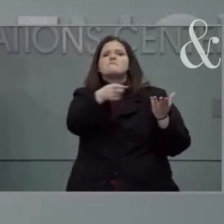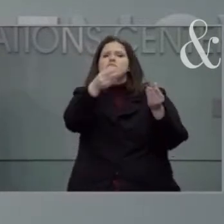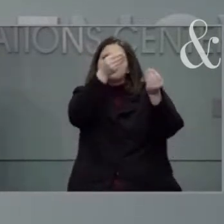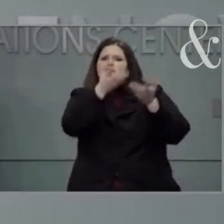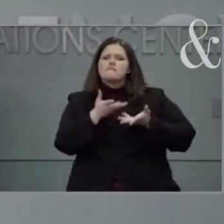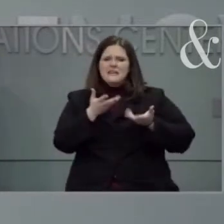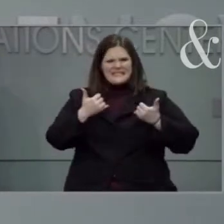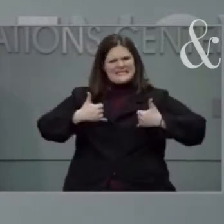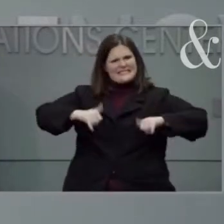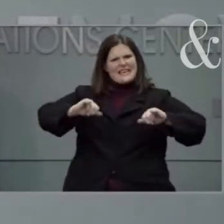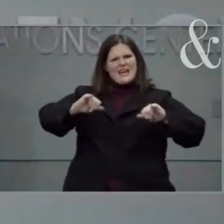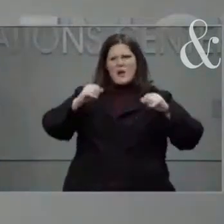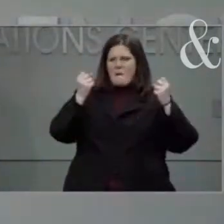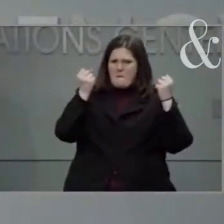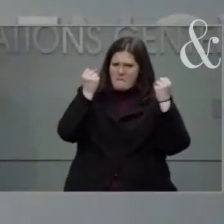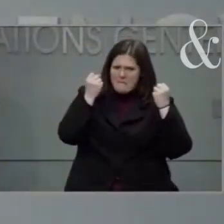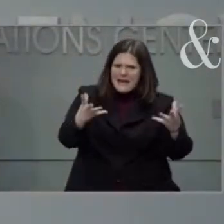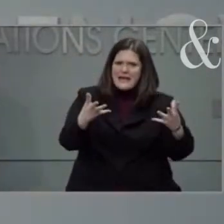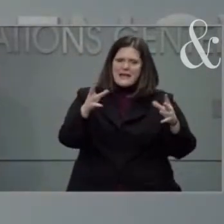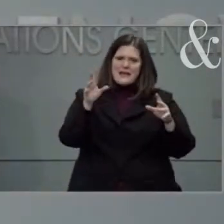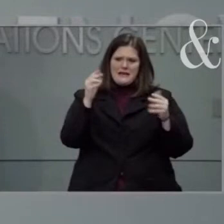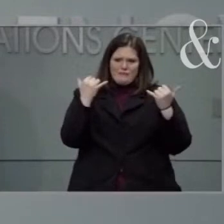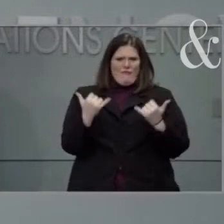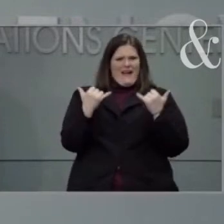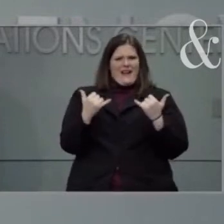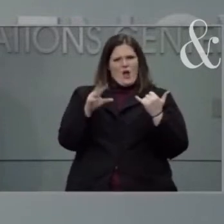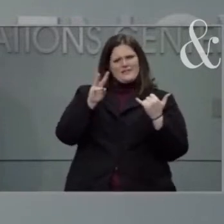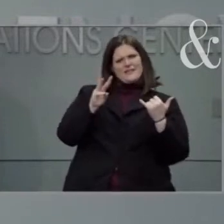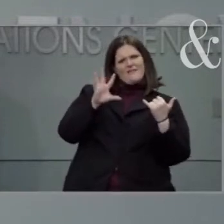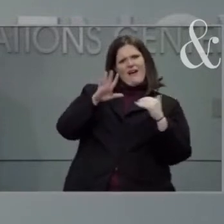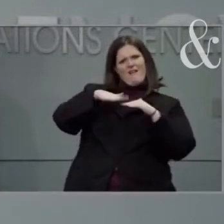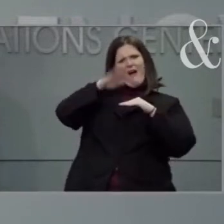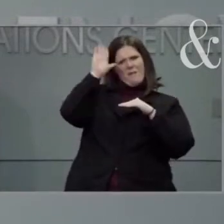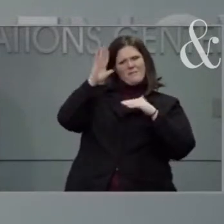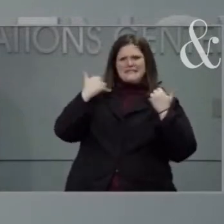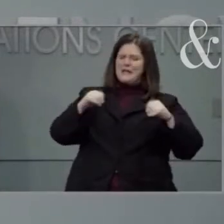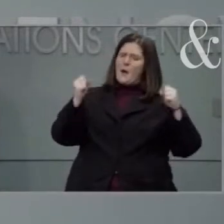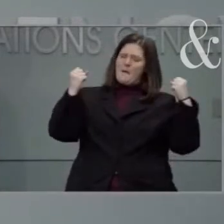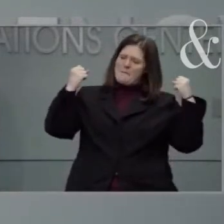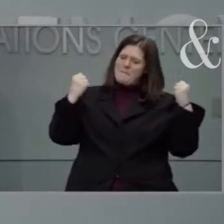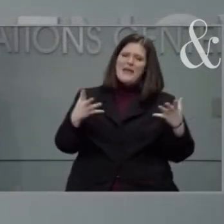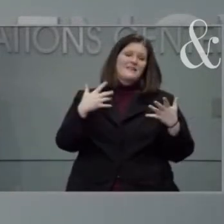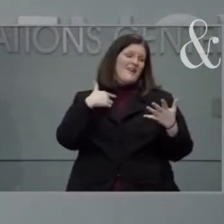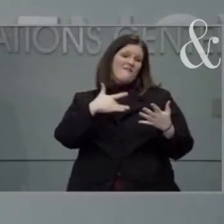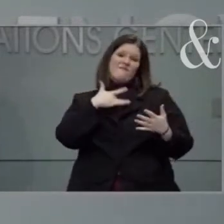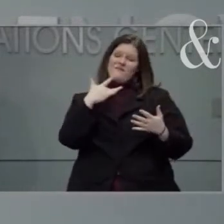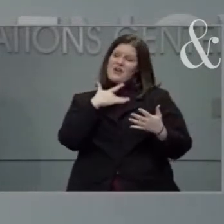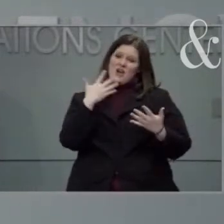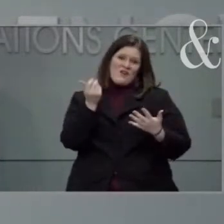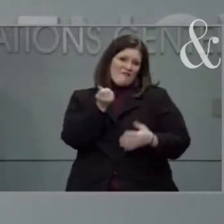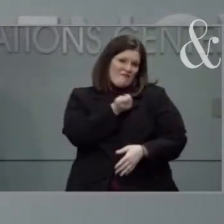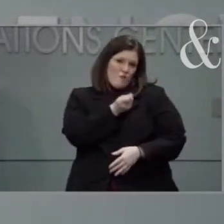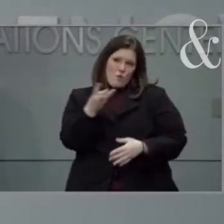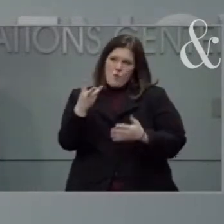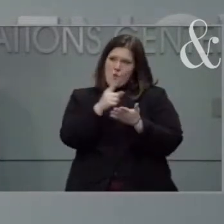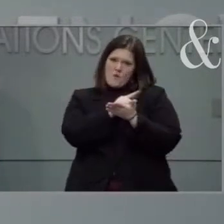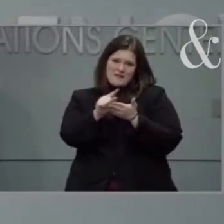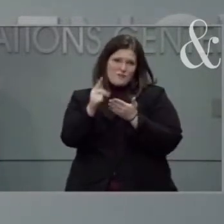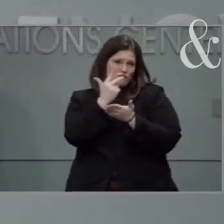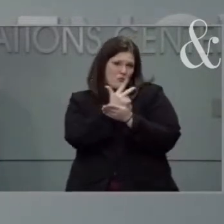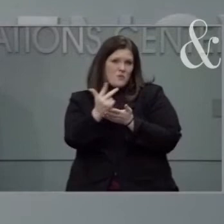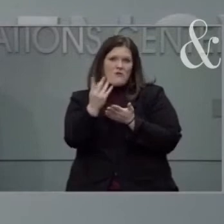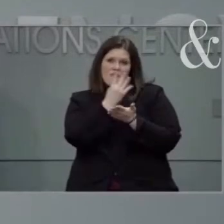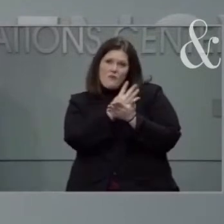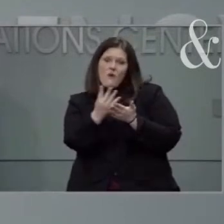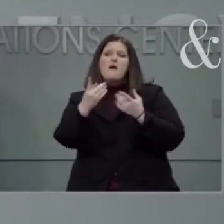there's still so much demand from the current group that we are in. And so I think it's going to be a few weeks until we're able to move forward to our frontline